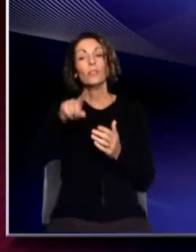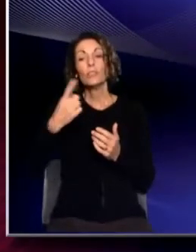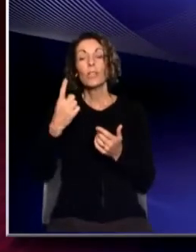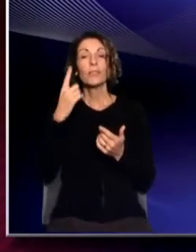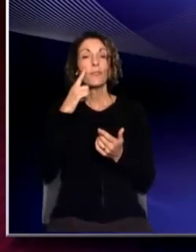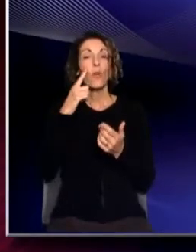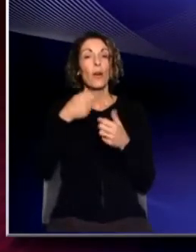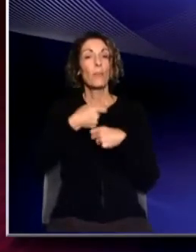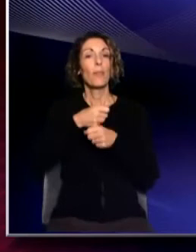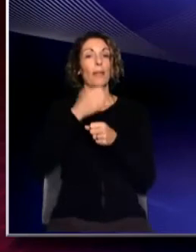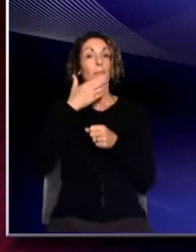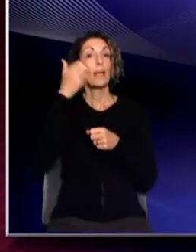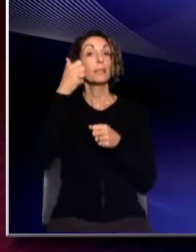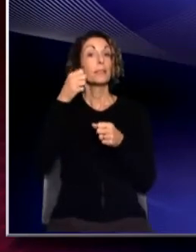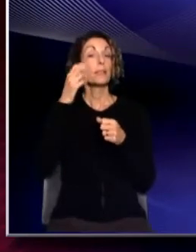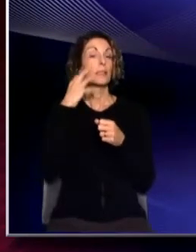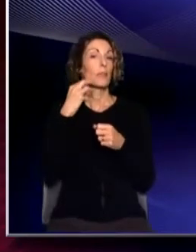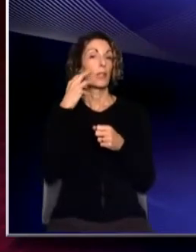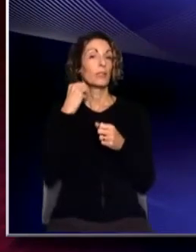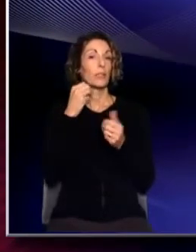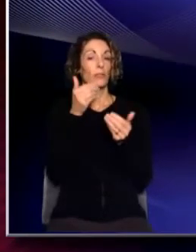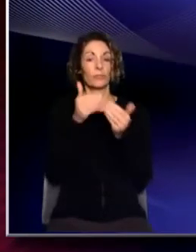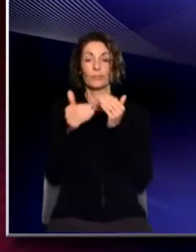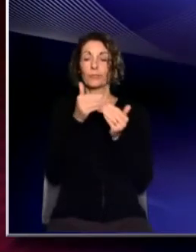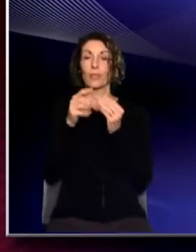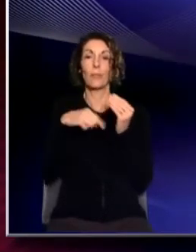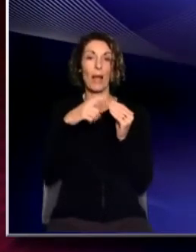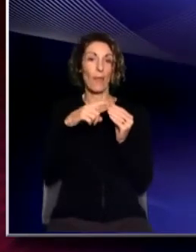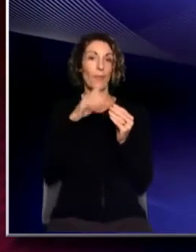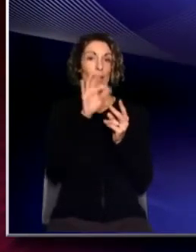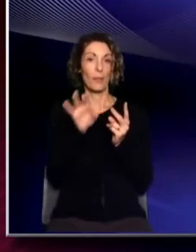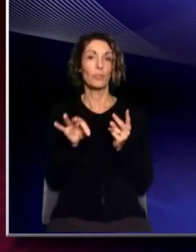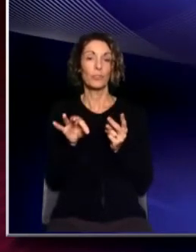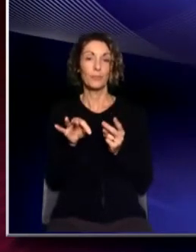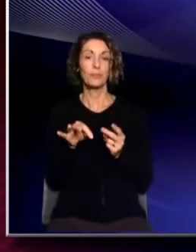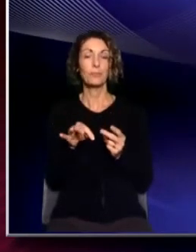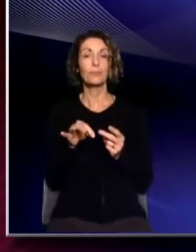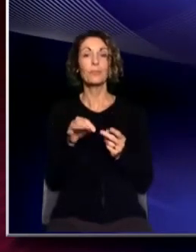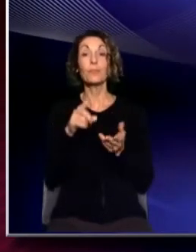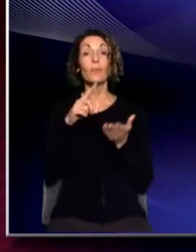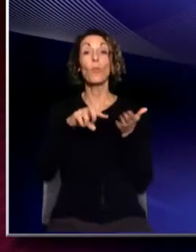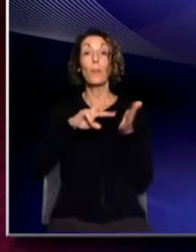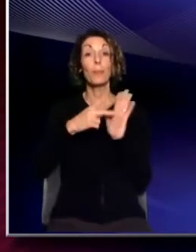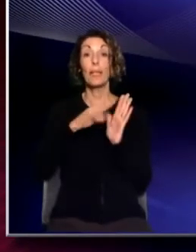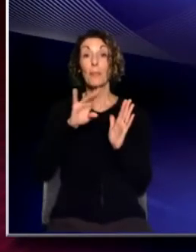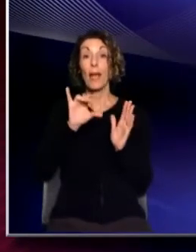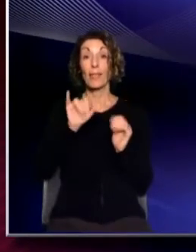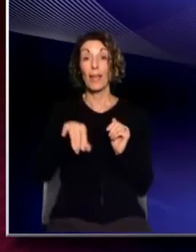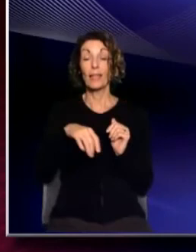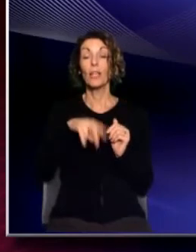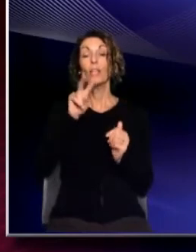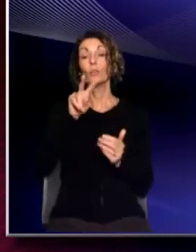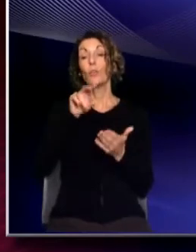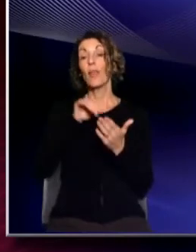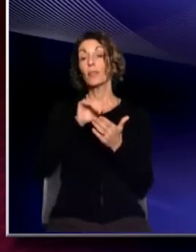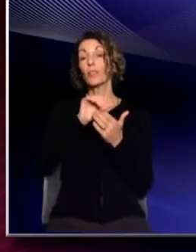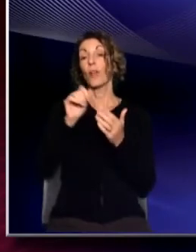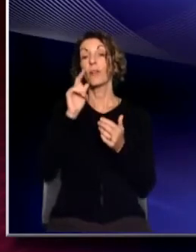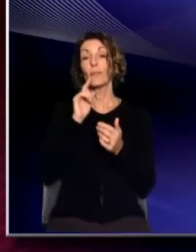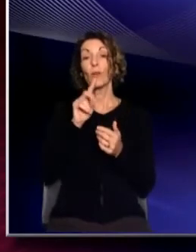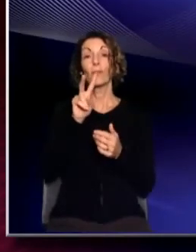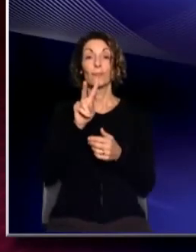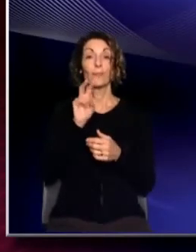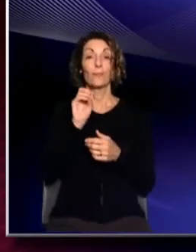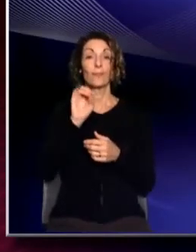optimizing the experience regardless of the option. What I mean by that is $2,000 for this voice over IP